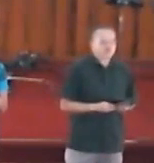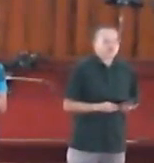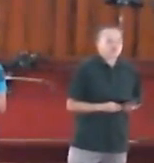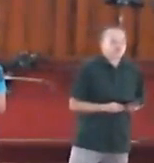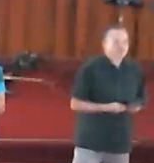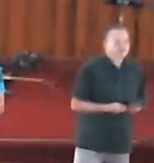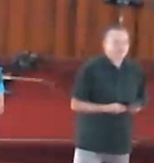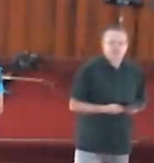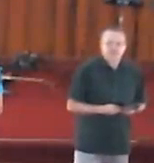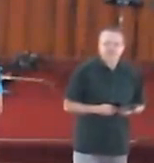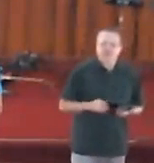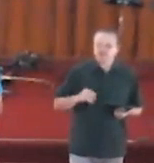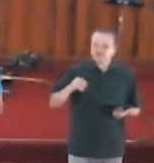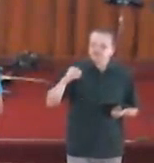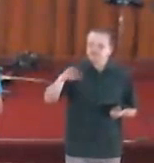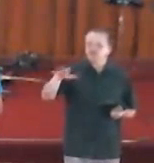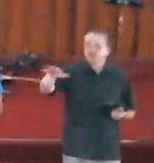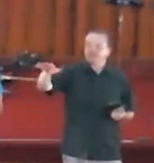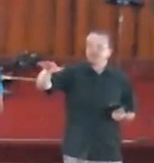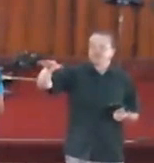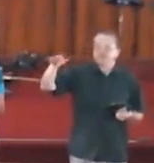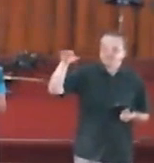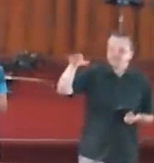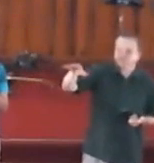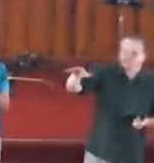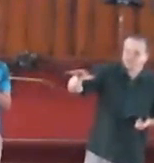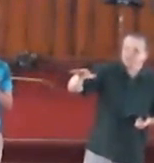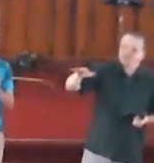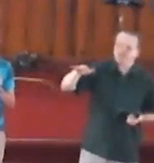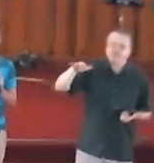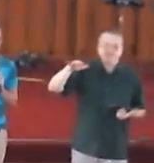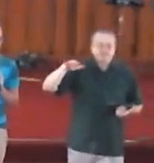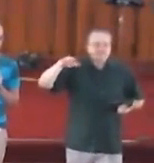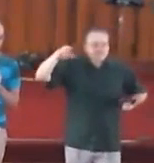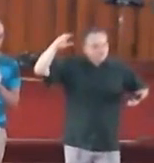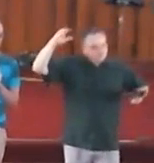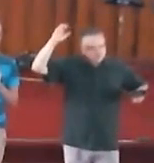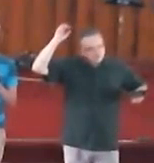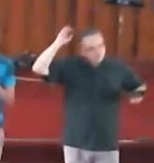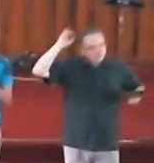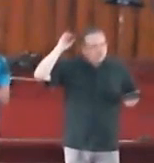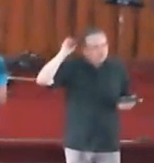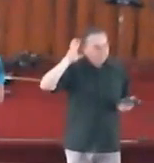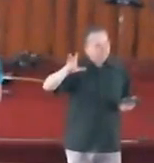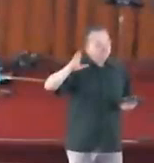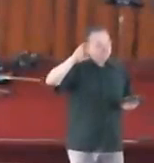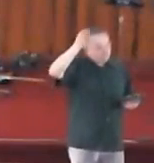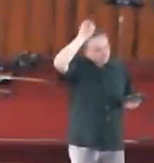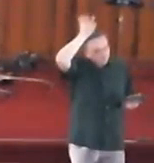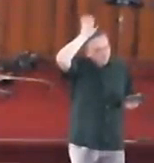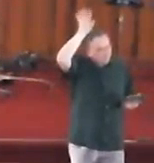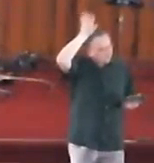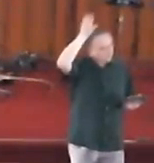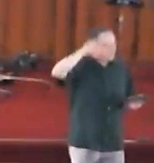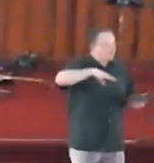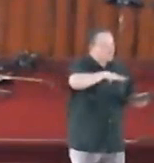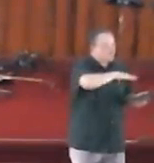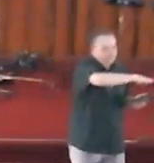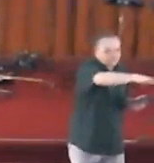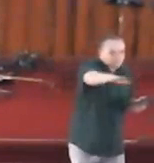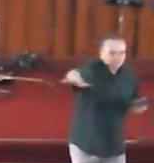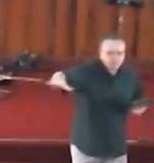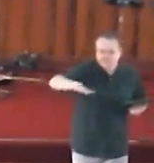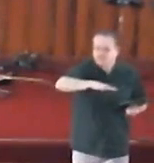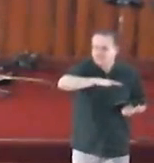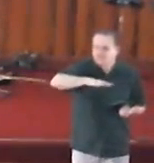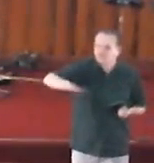Spirit enabled them. Habían 120 personas en ese lugar y el Espíritu Santo se manifestó como lenguas de fuego y